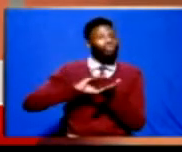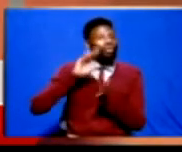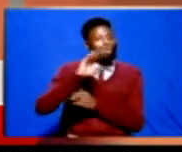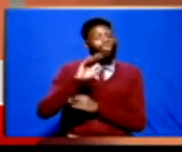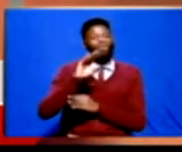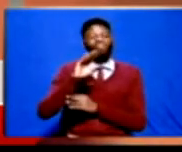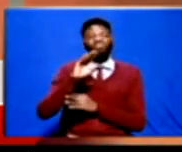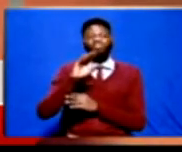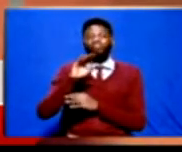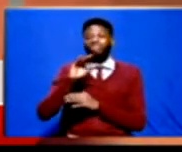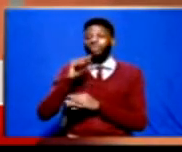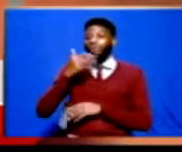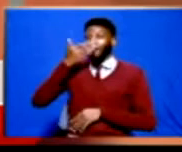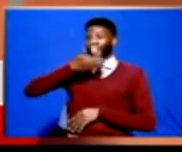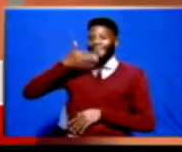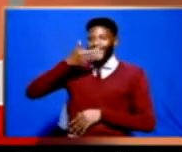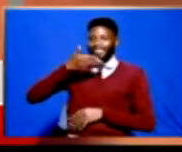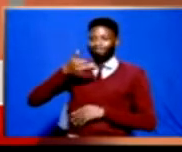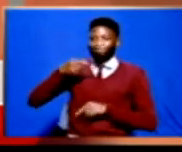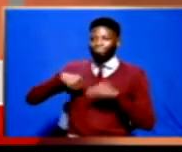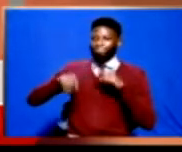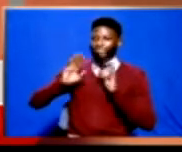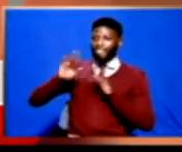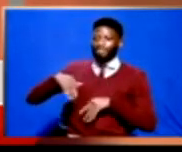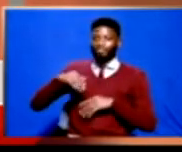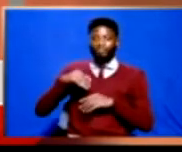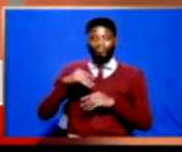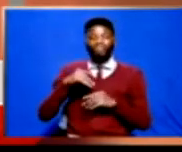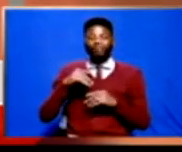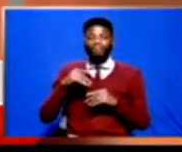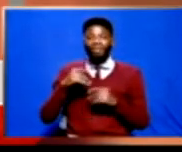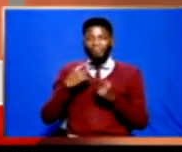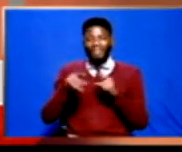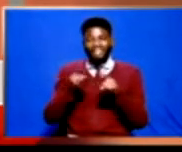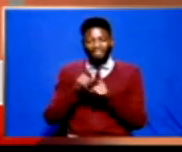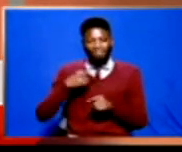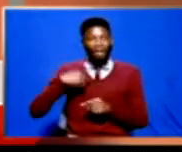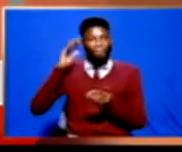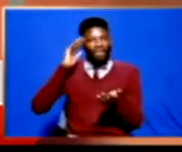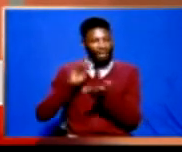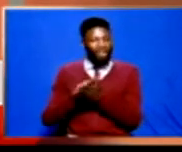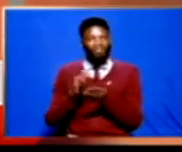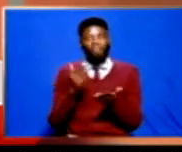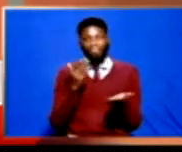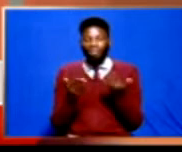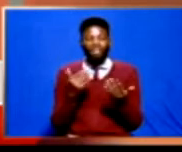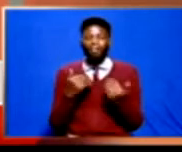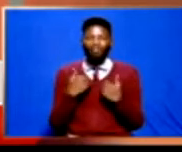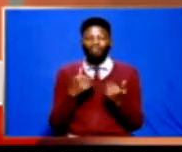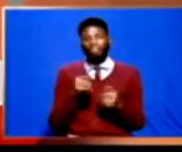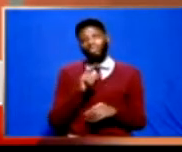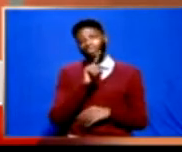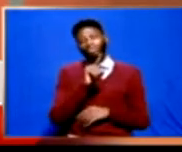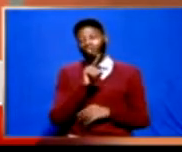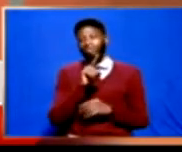away from oil, so as are the investors. But I still believe it's about 1-2 more decades